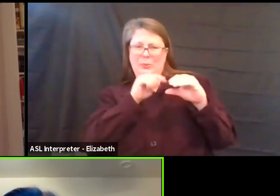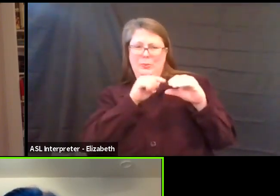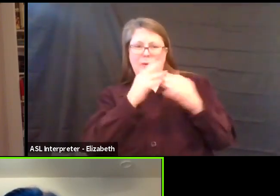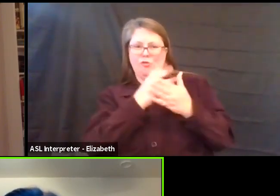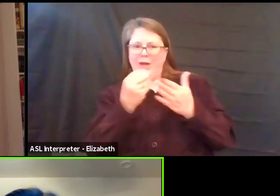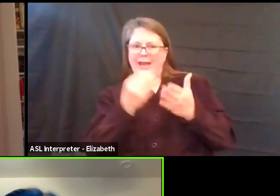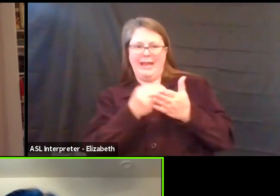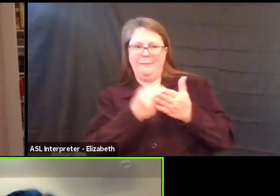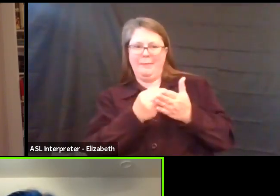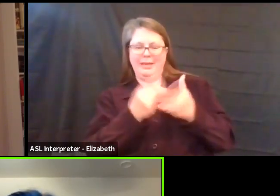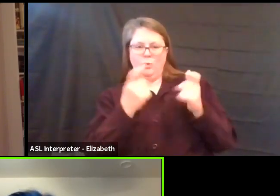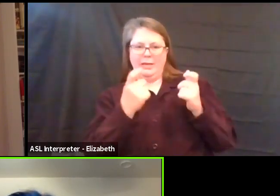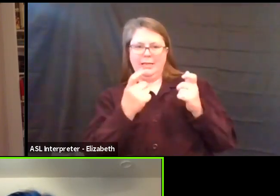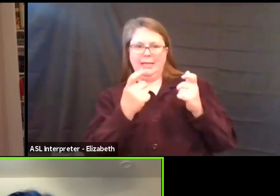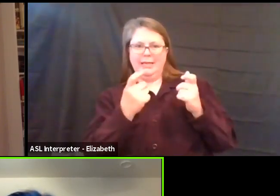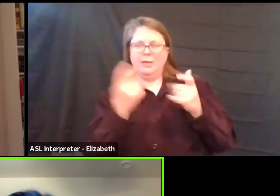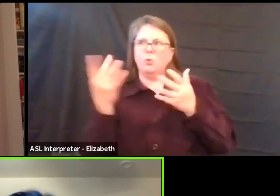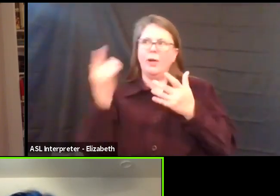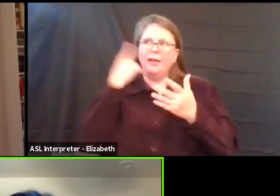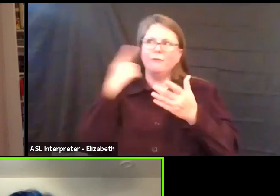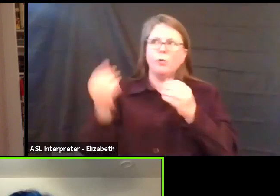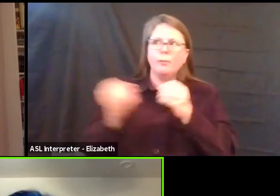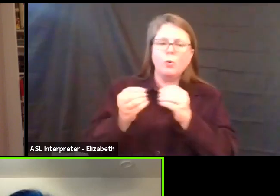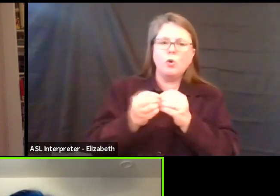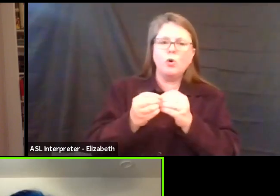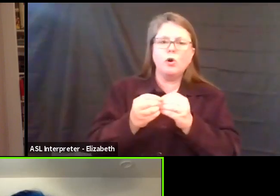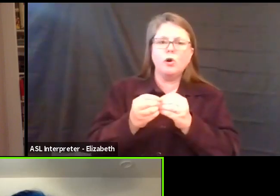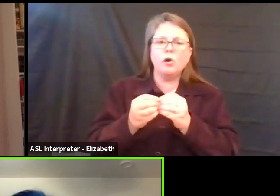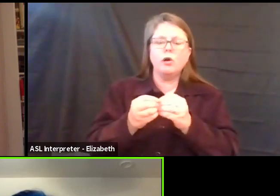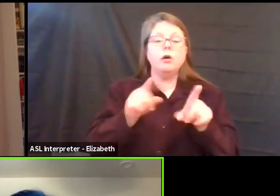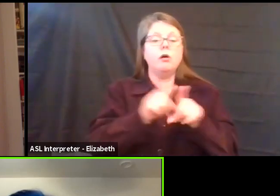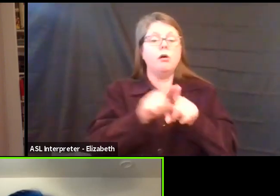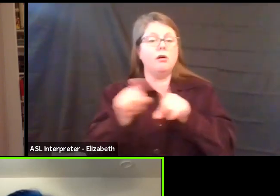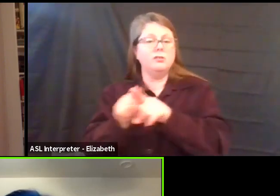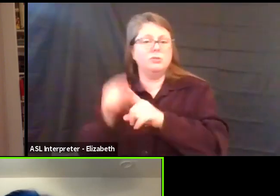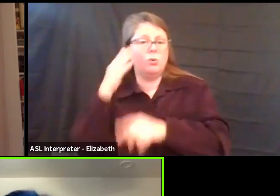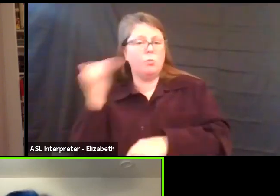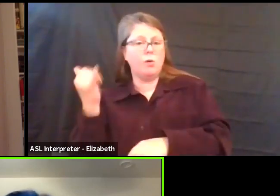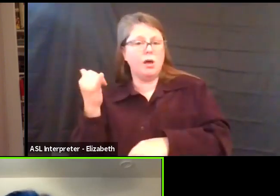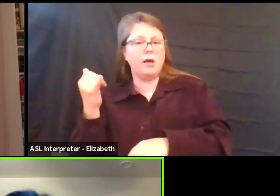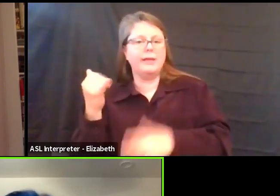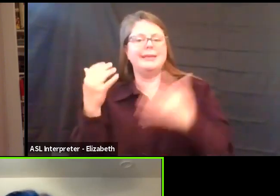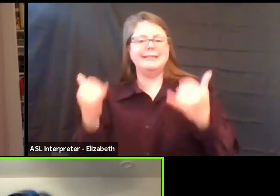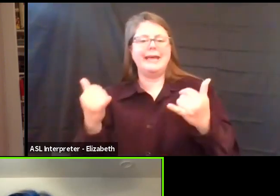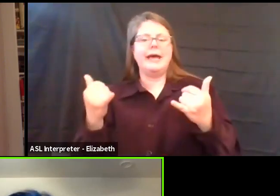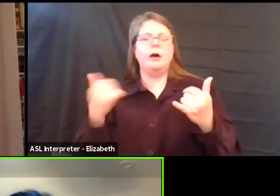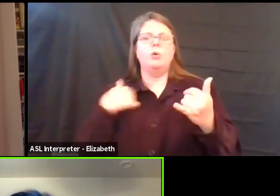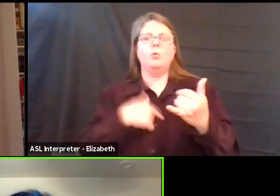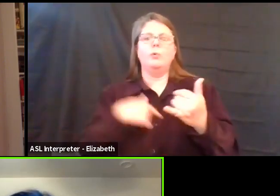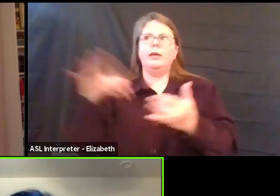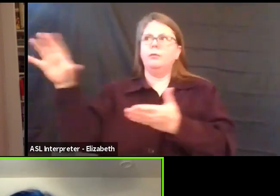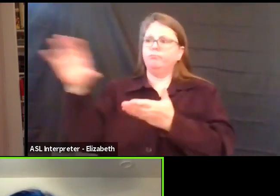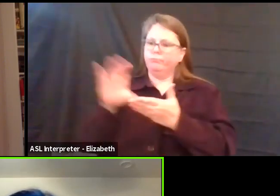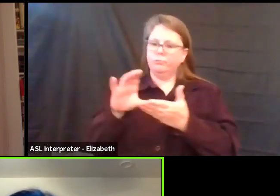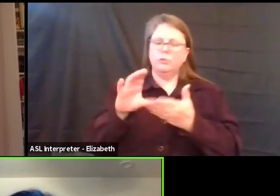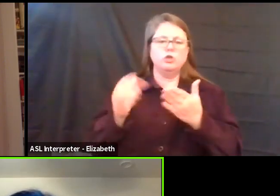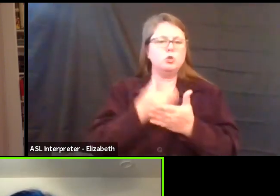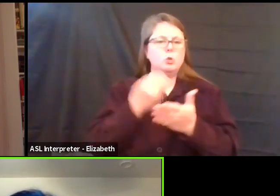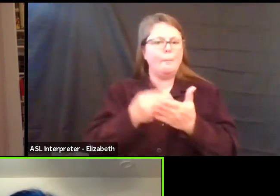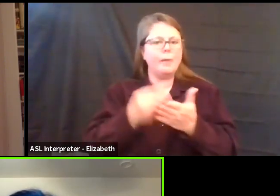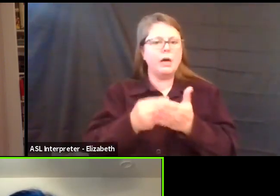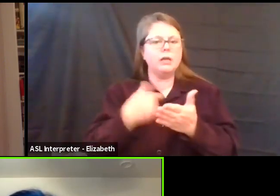local agencies now that we have this new money to determine how to best disperse these